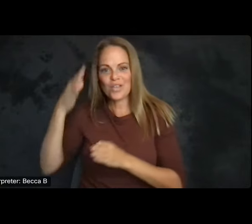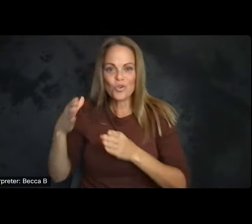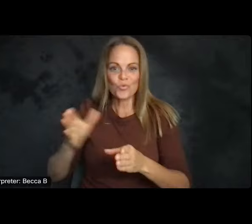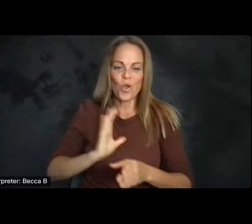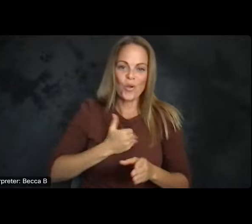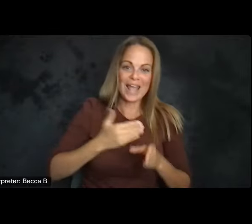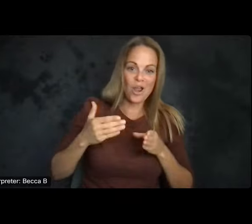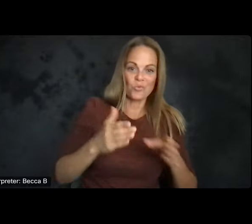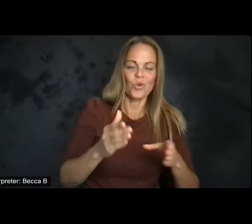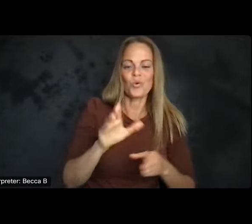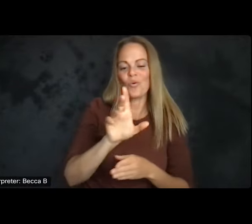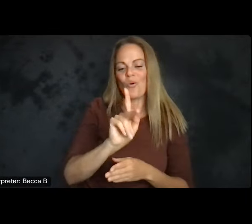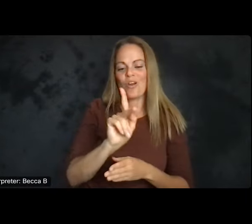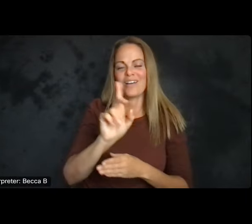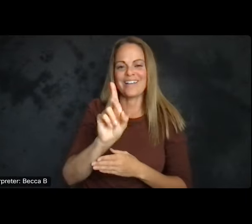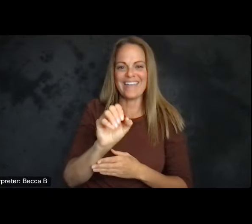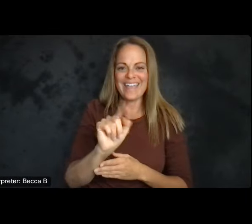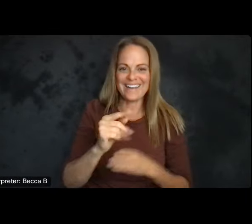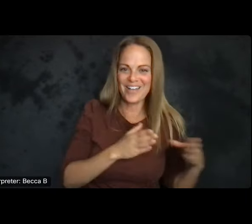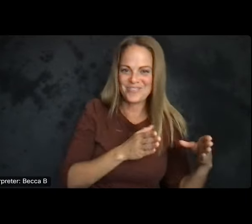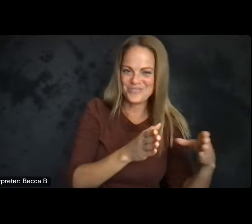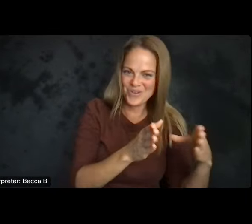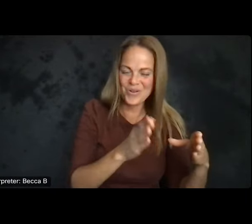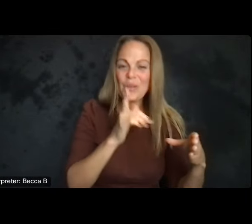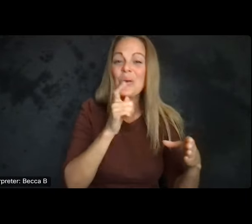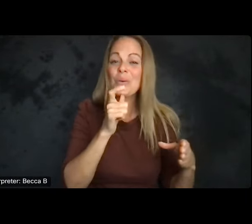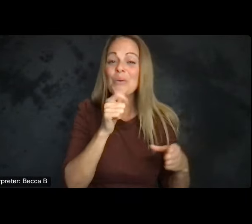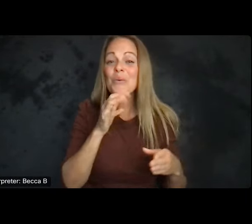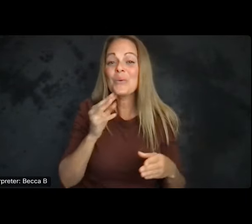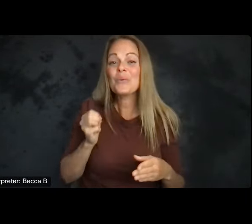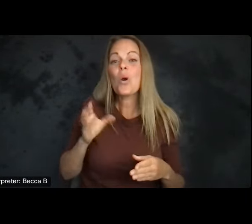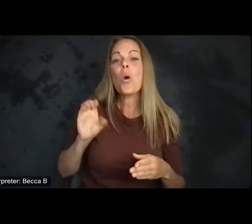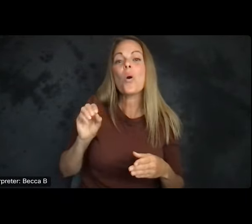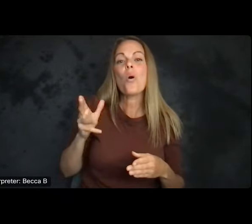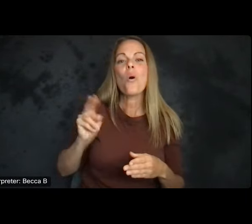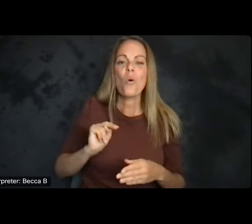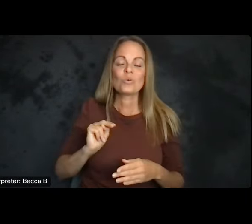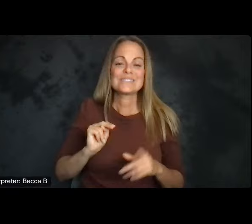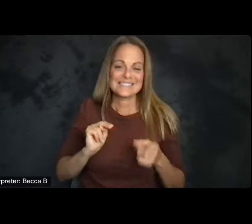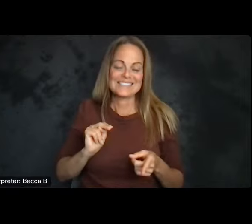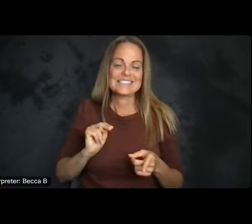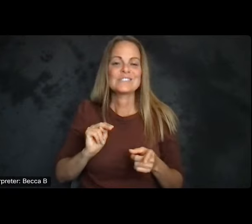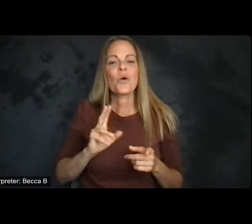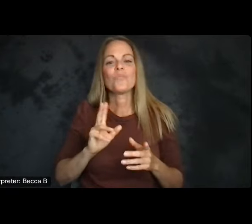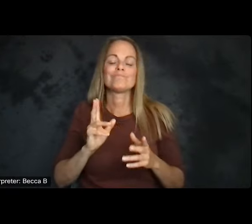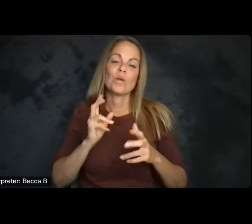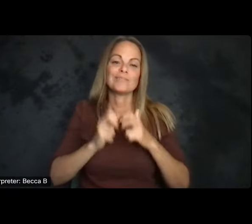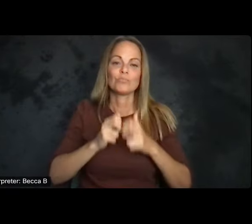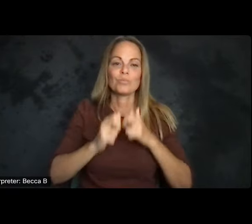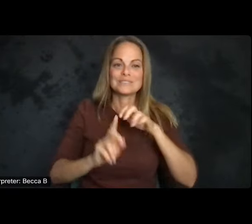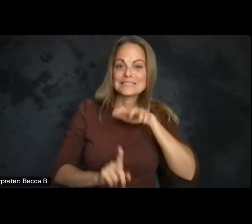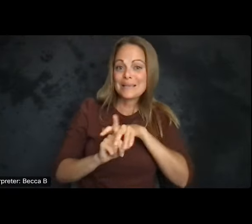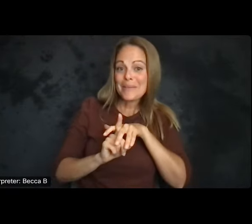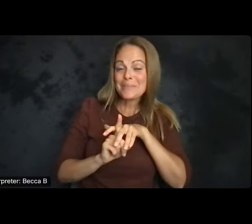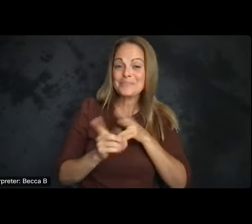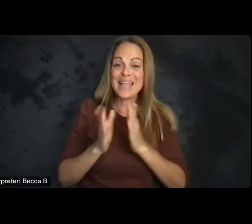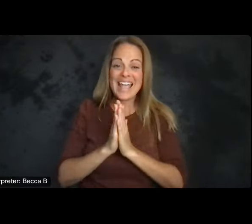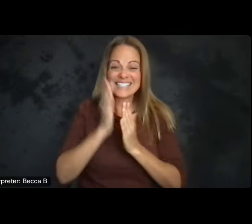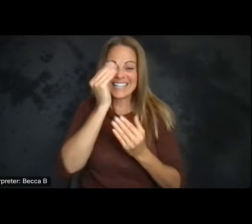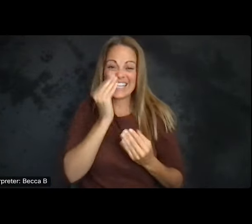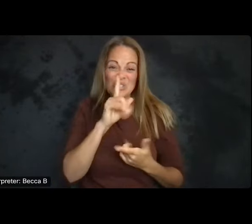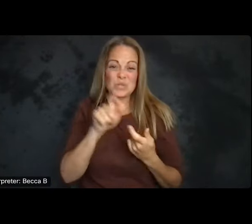is it a KDOT road? And so when issues come up like that, I always ask that you let us know specifically